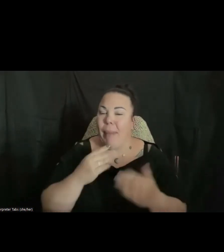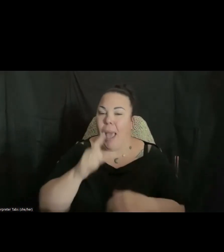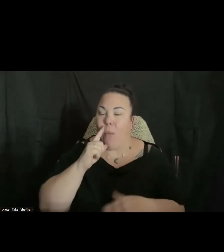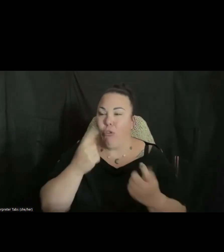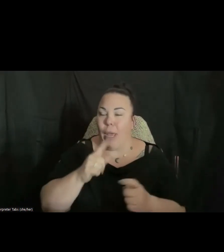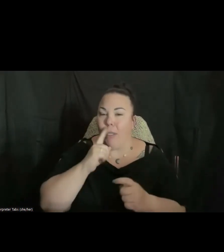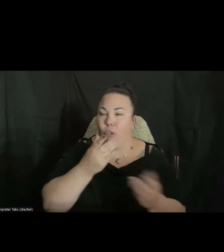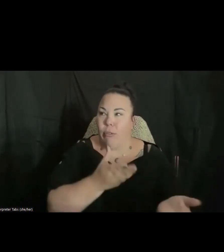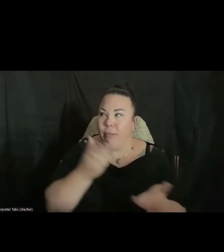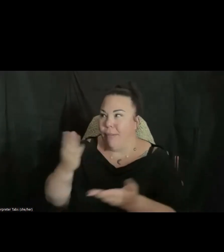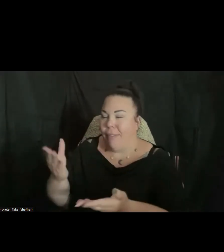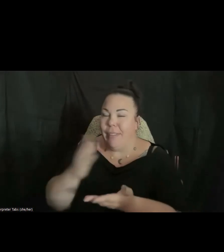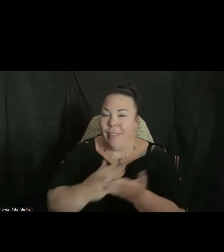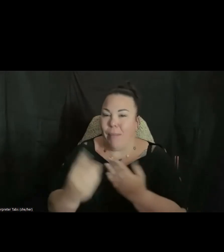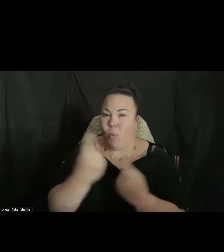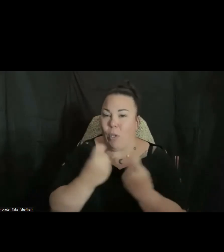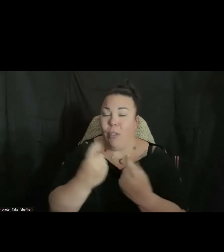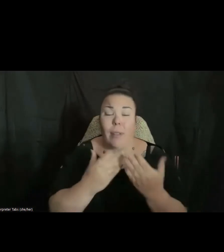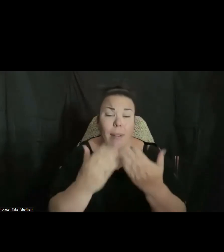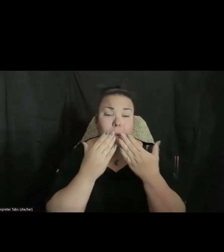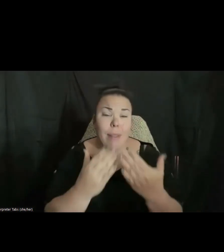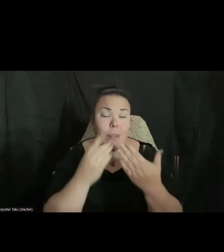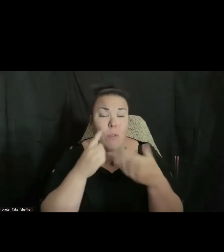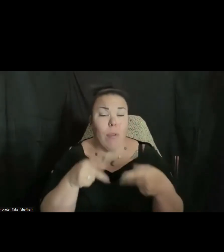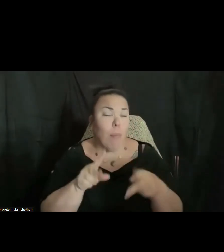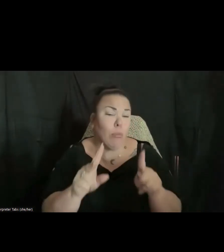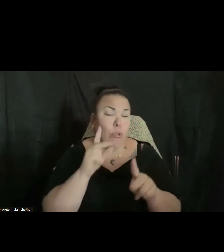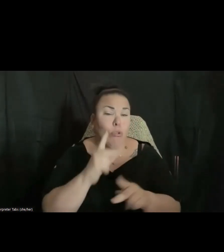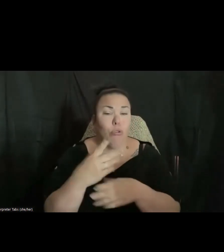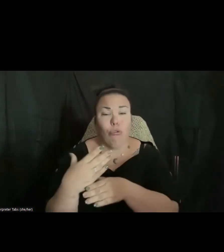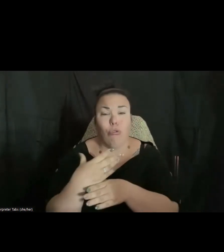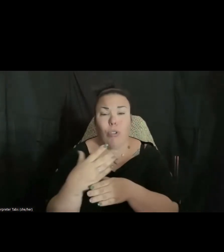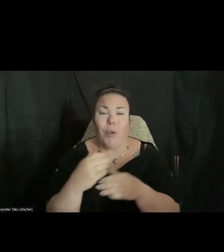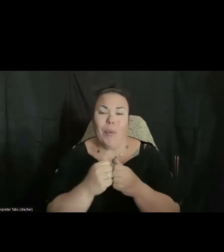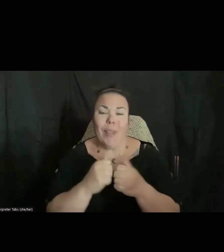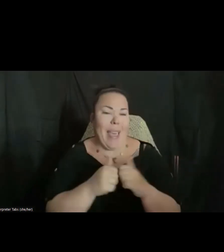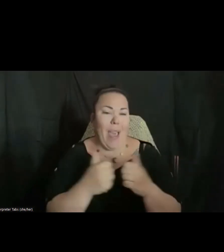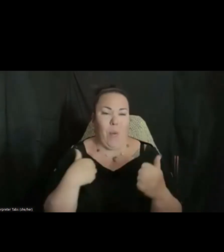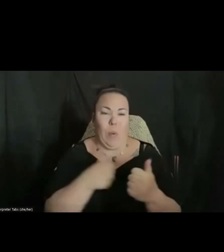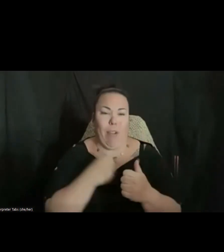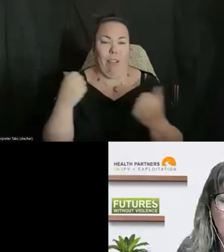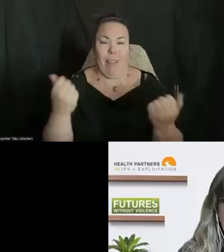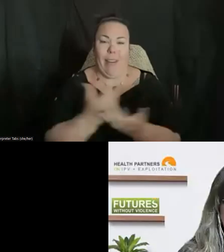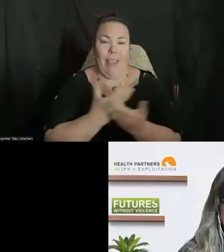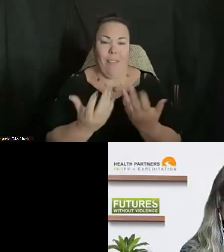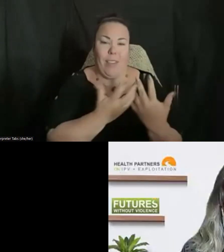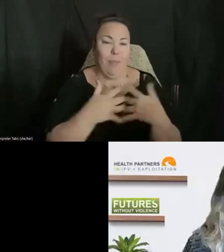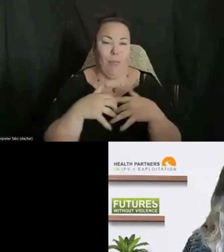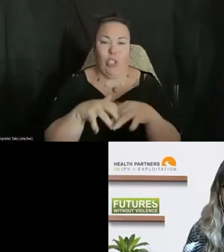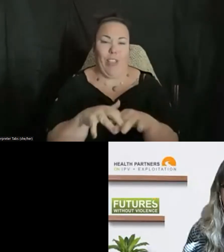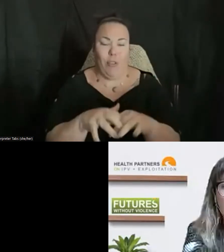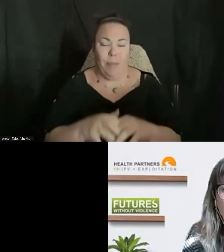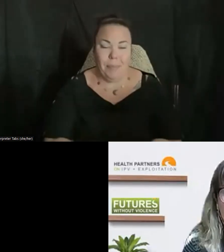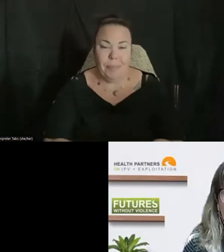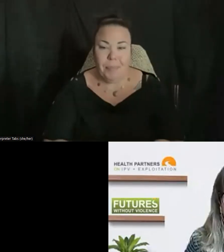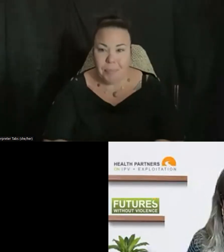address. But thank you all for the opportunity to share the ways that we are pulling those things together. Thank you so much. And that's